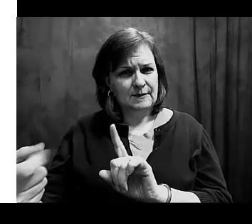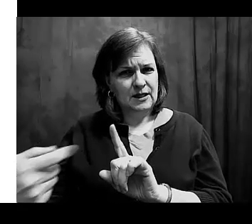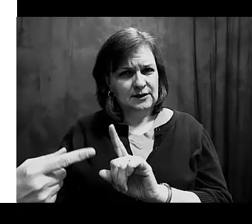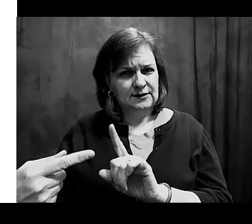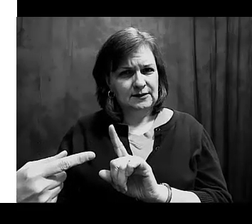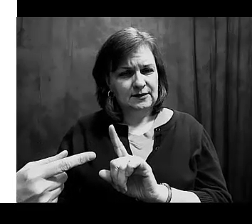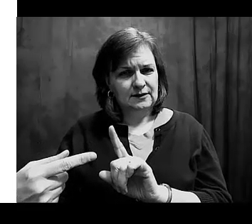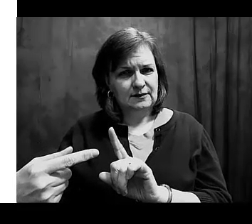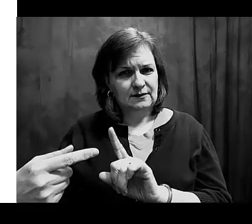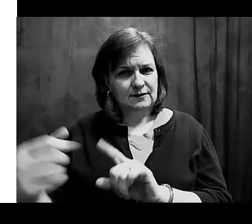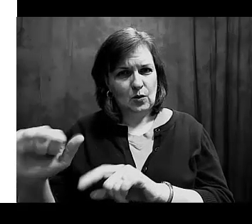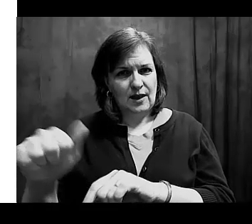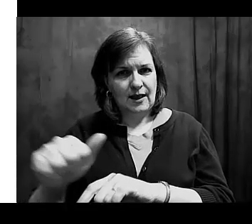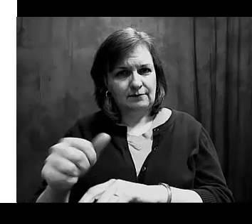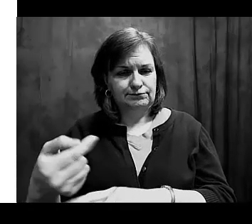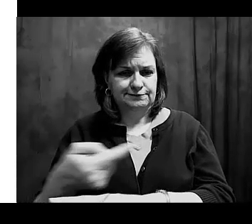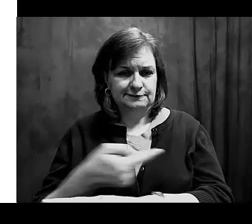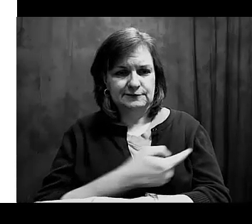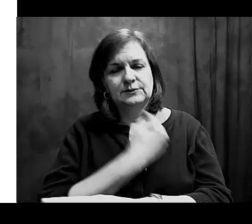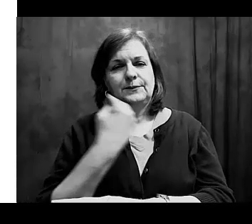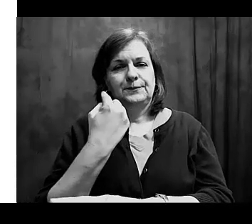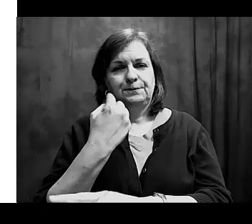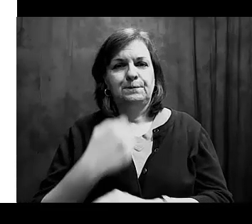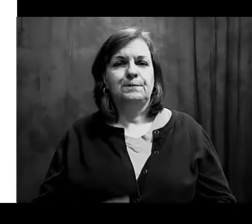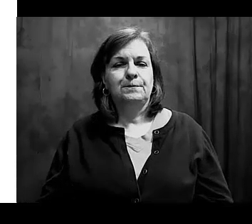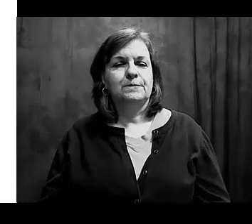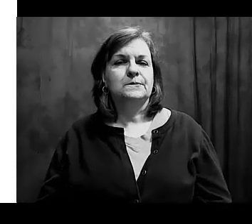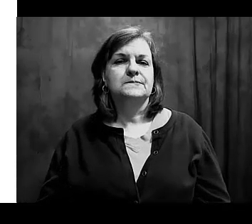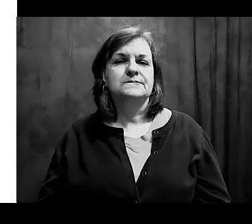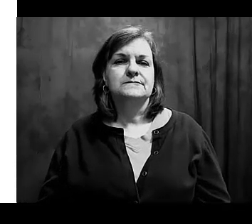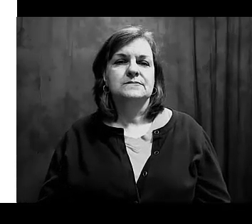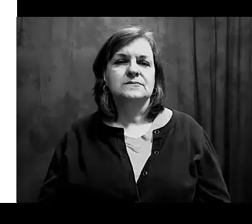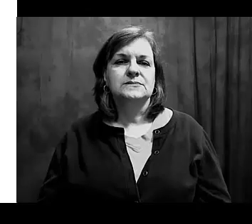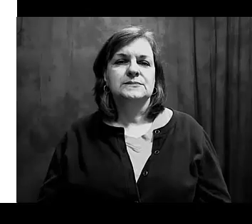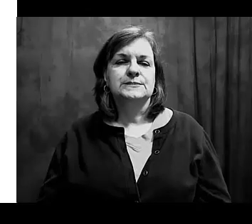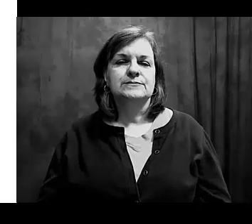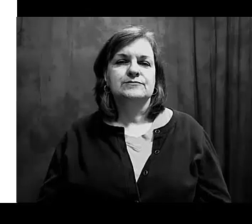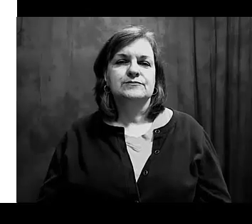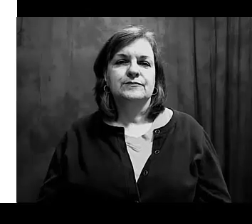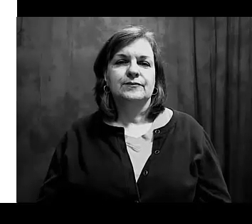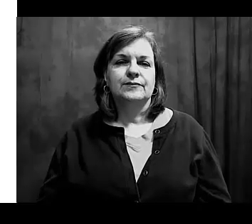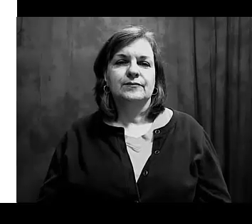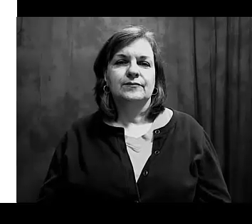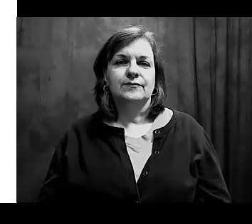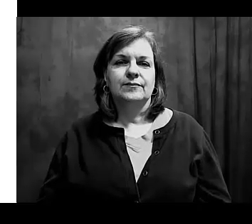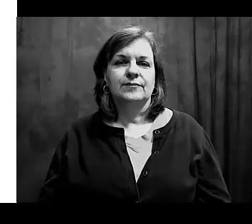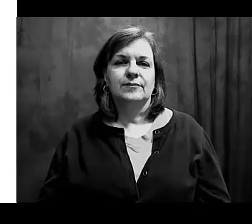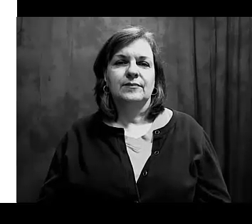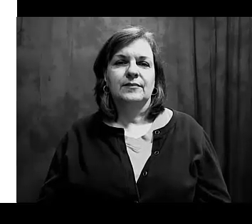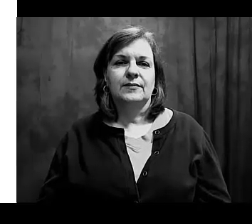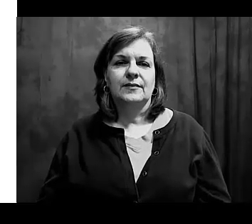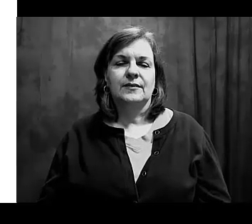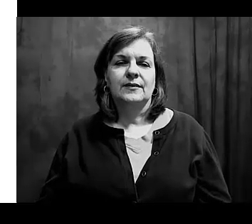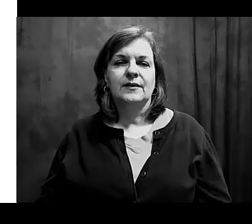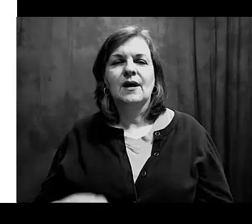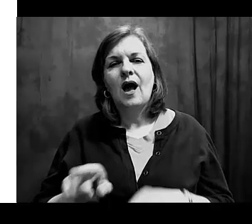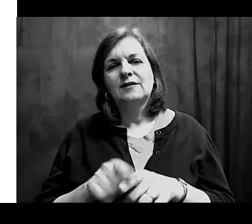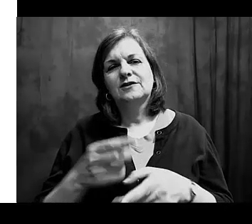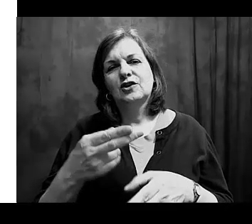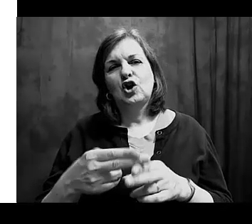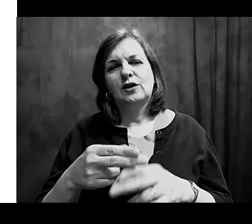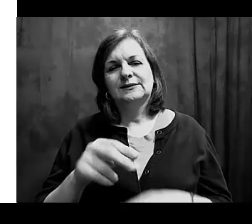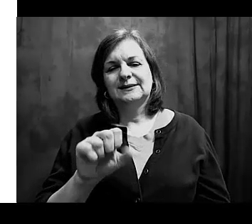a sense, right? Any sort of stimulus. So these are dealing with afferent neurons.